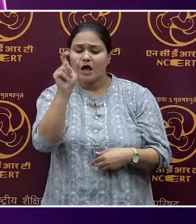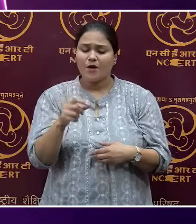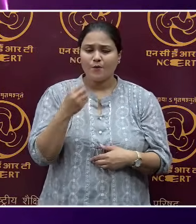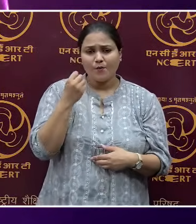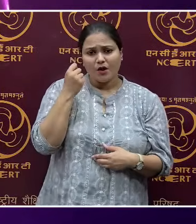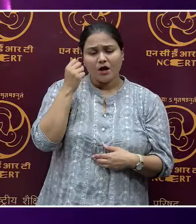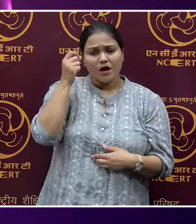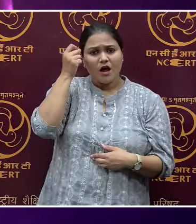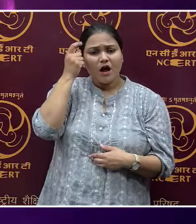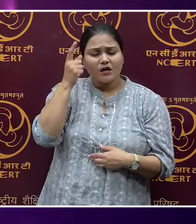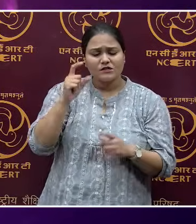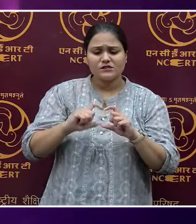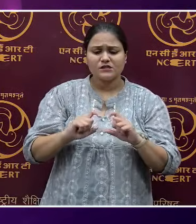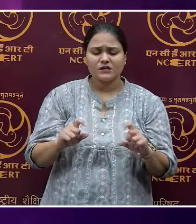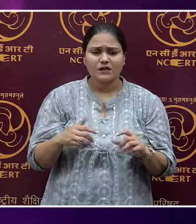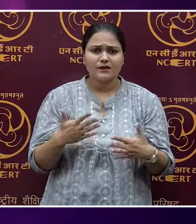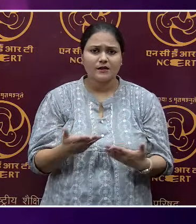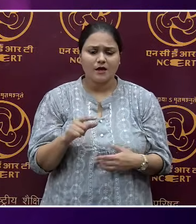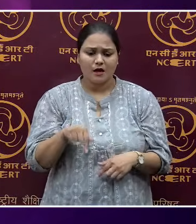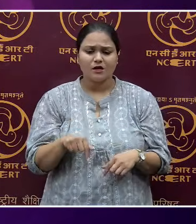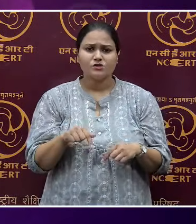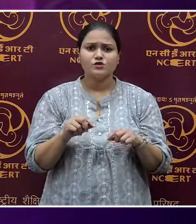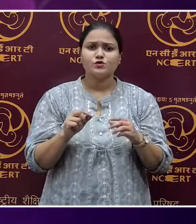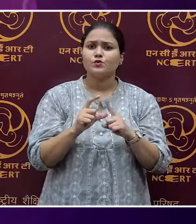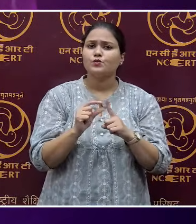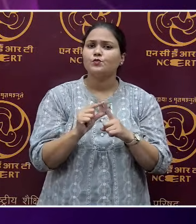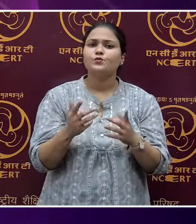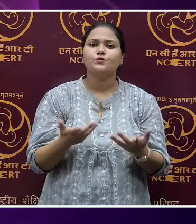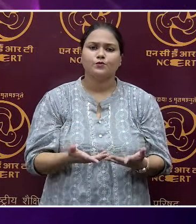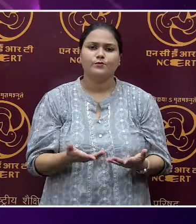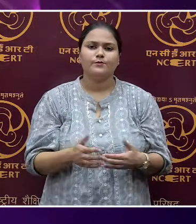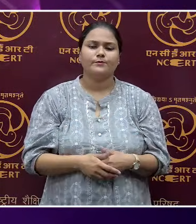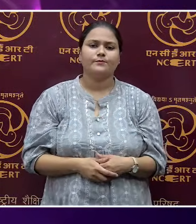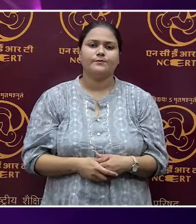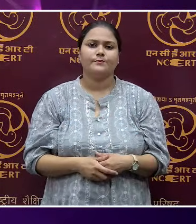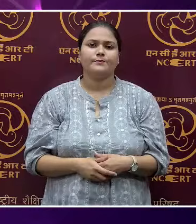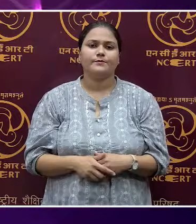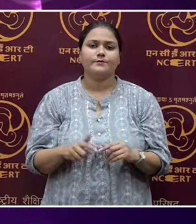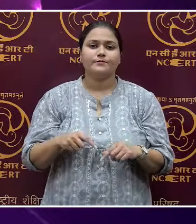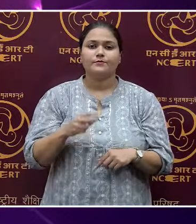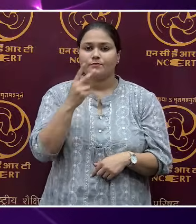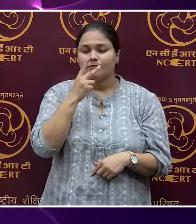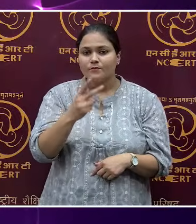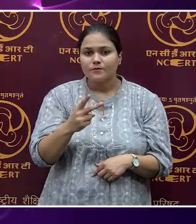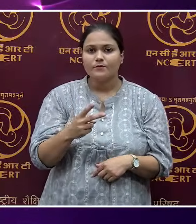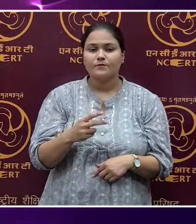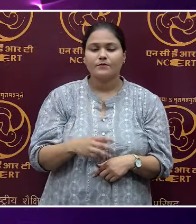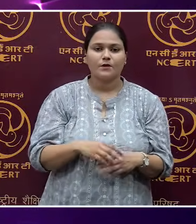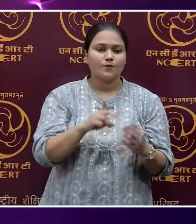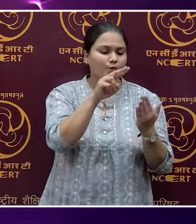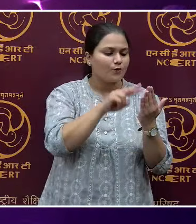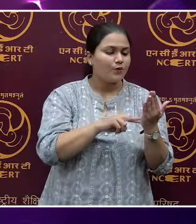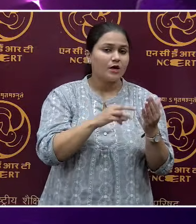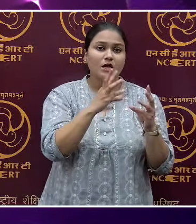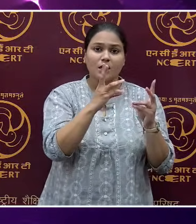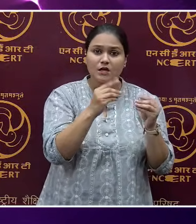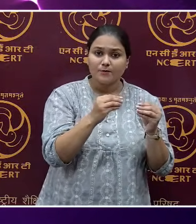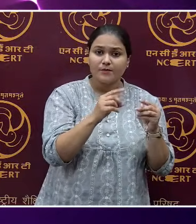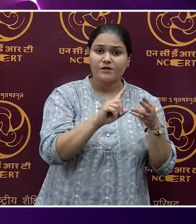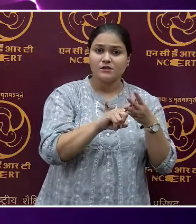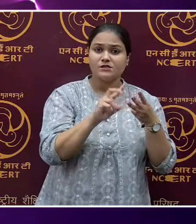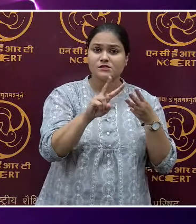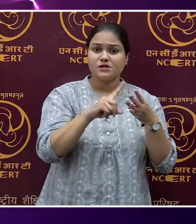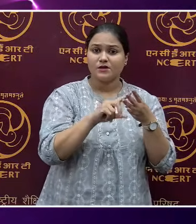going to perform today. Right. Yeah. So as you can see in the theory part, a number is considered even if